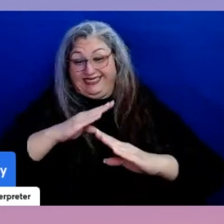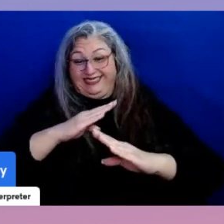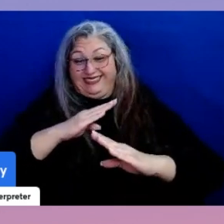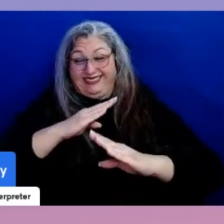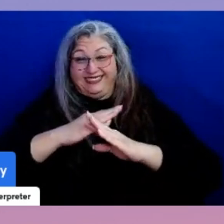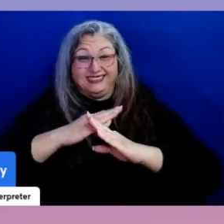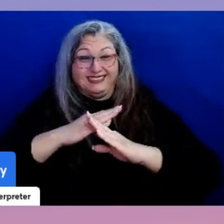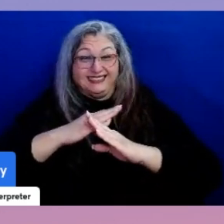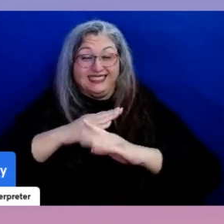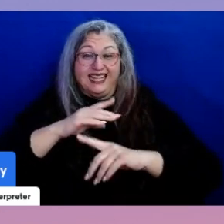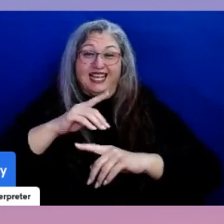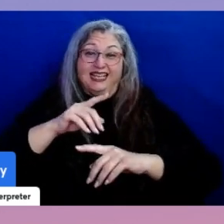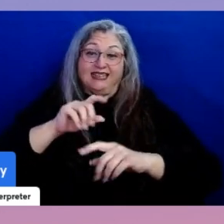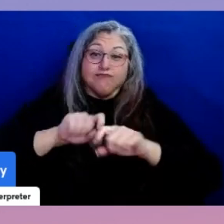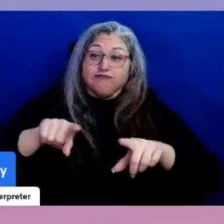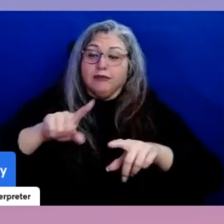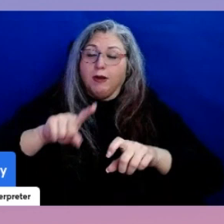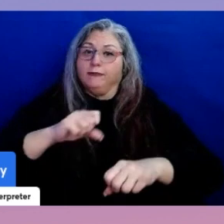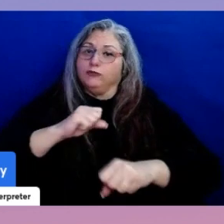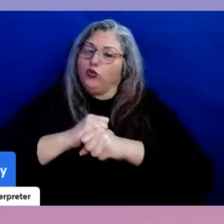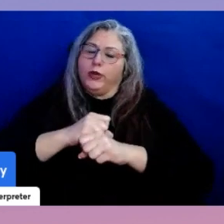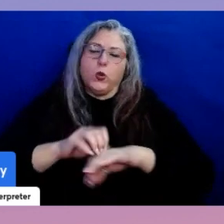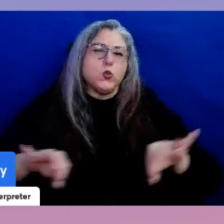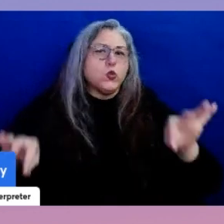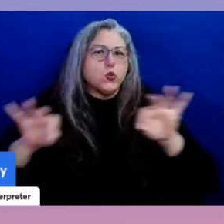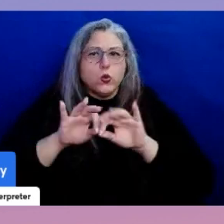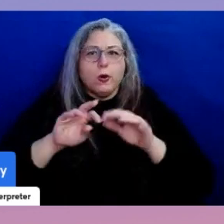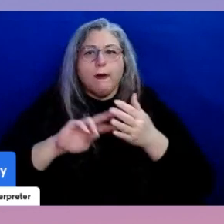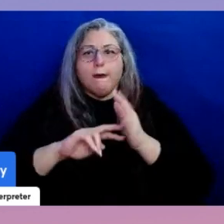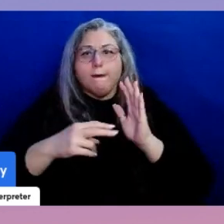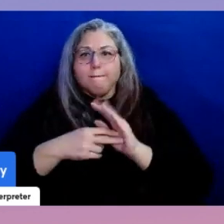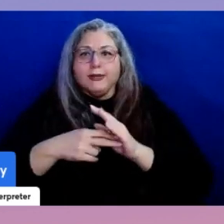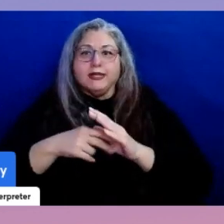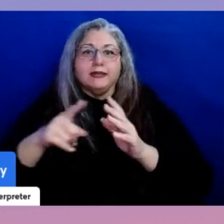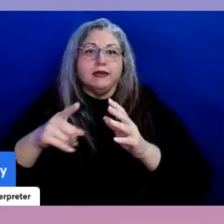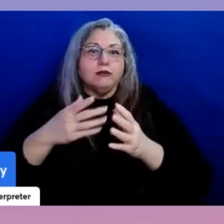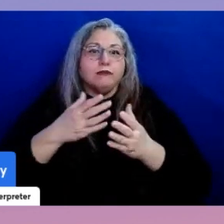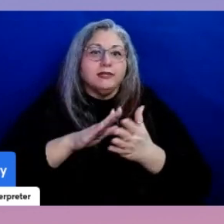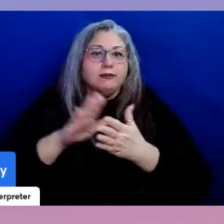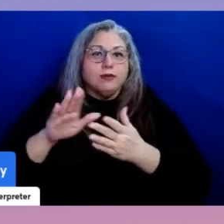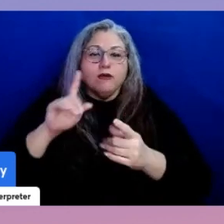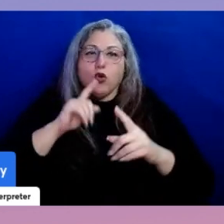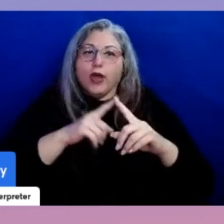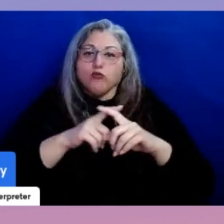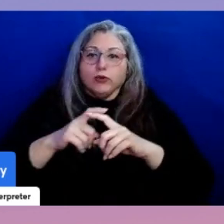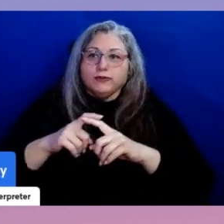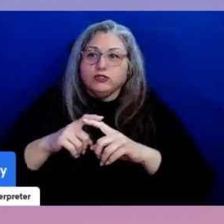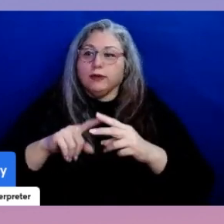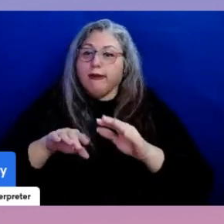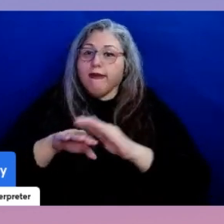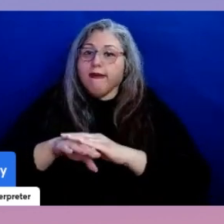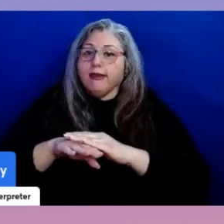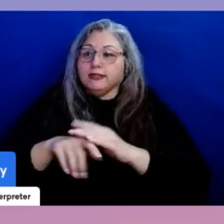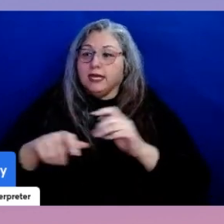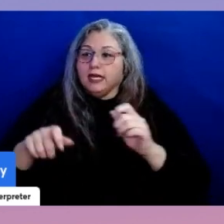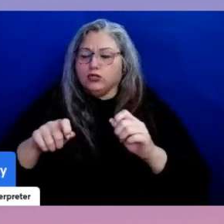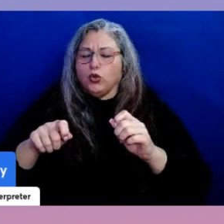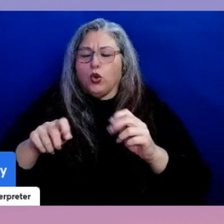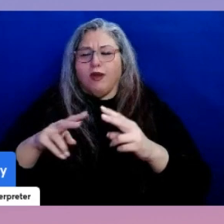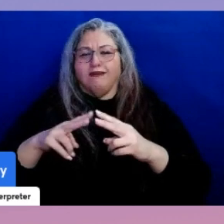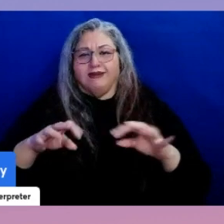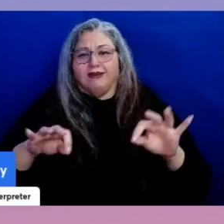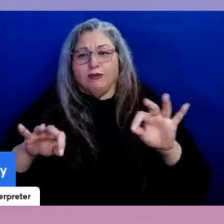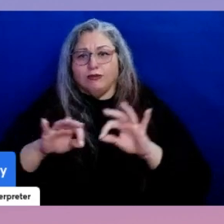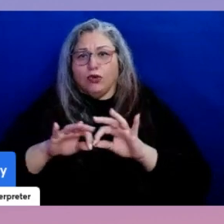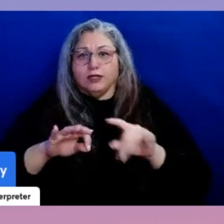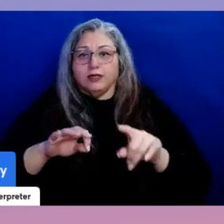Implementing robust authentication mechanisms, encryption protocols, and access control is crucial. Regular security